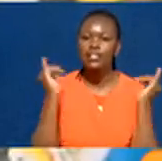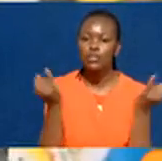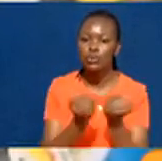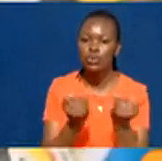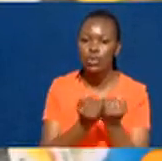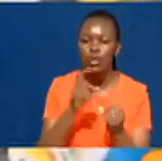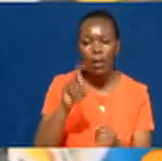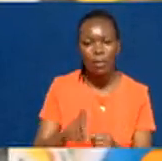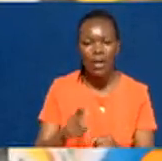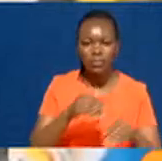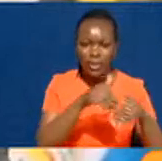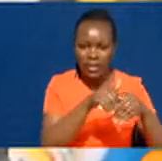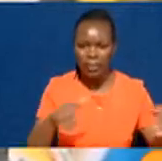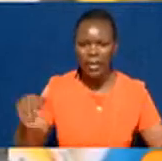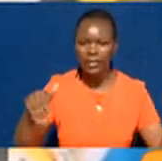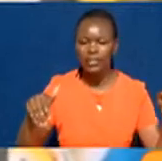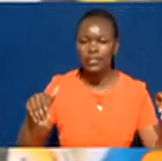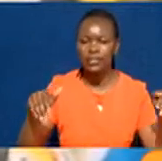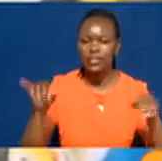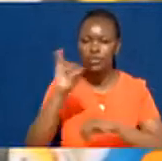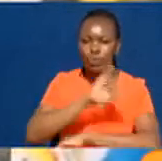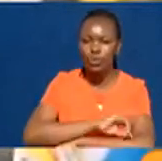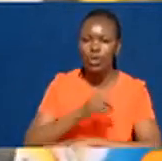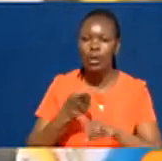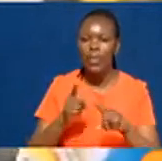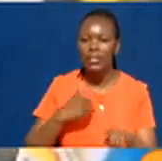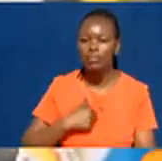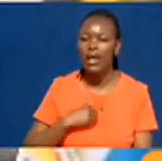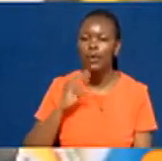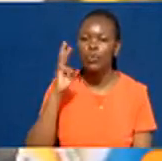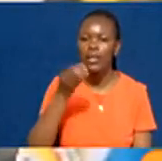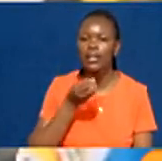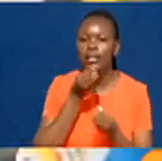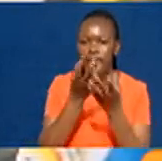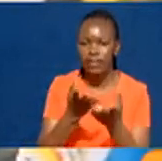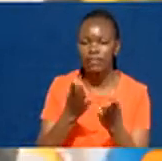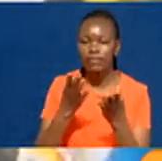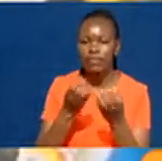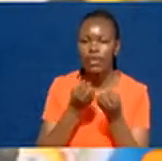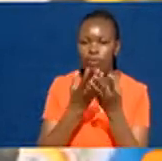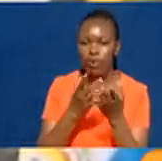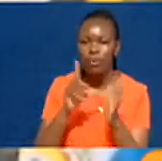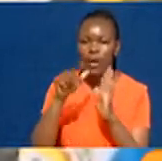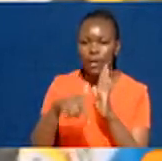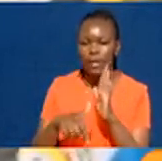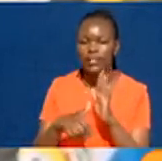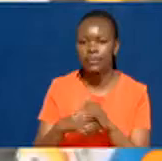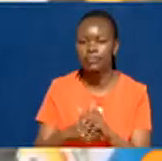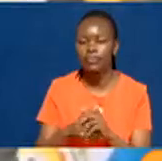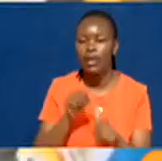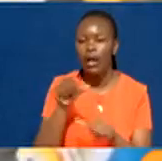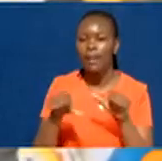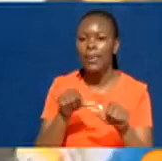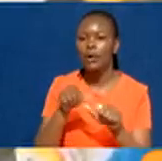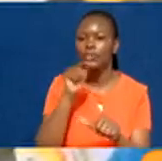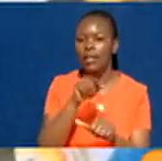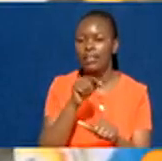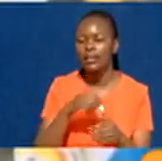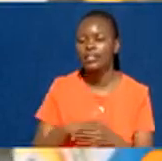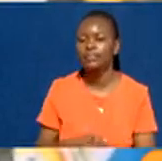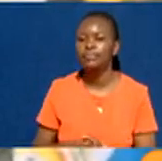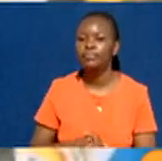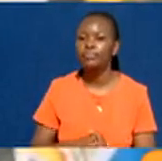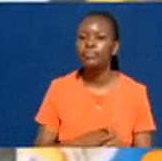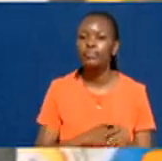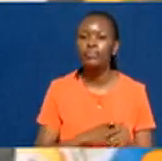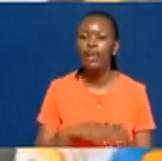as independent institutions. But I'm going to make a statement about on that, or as among